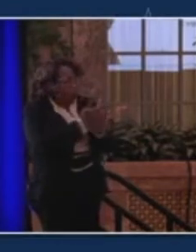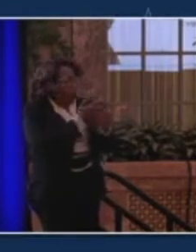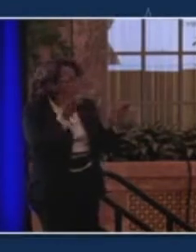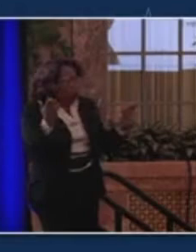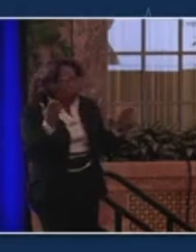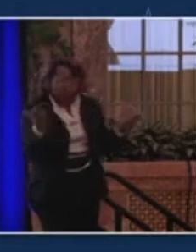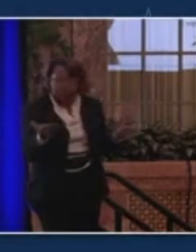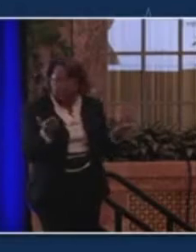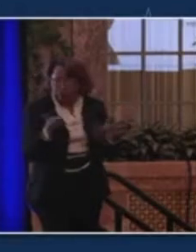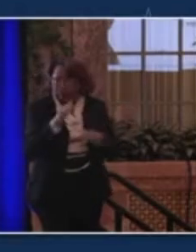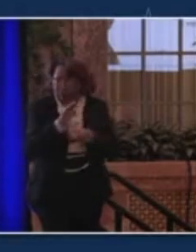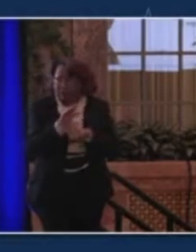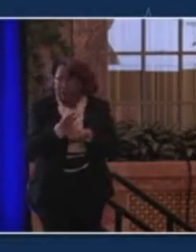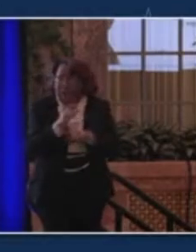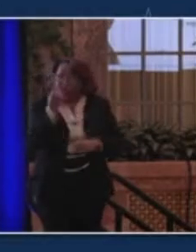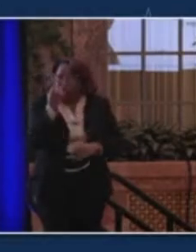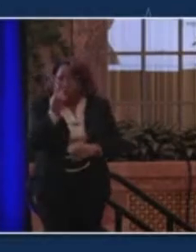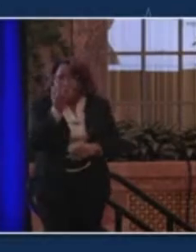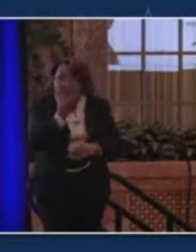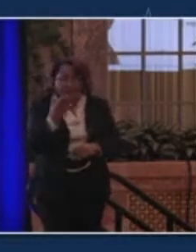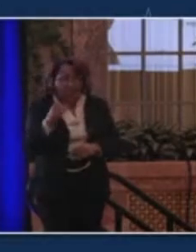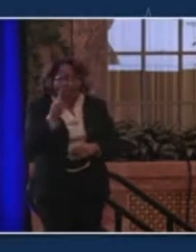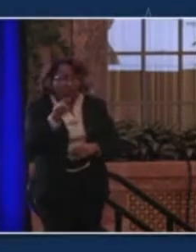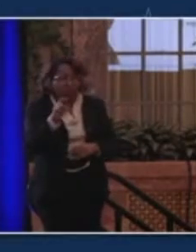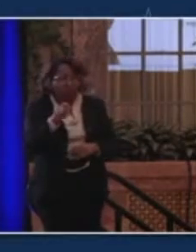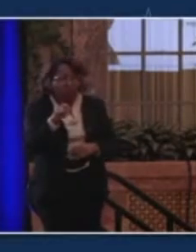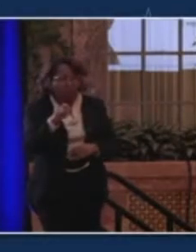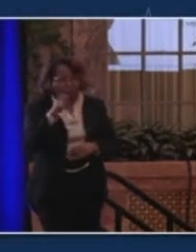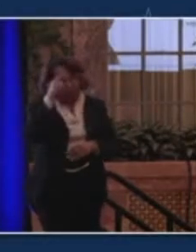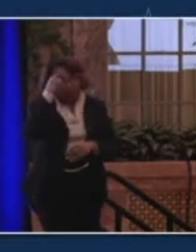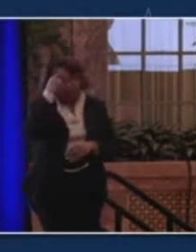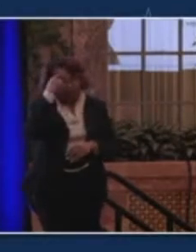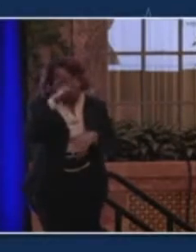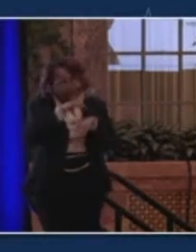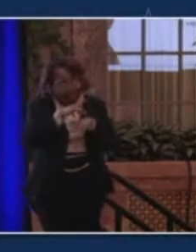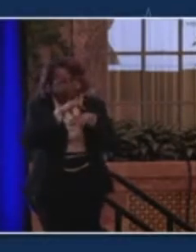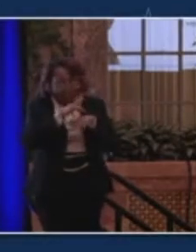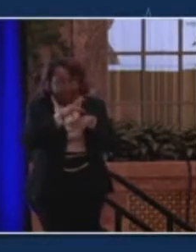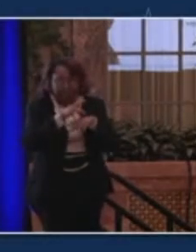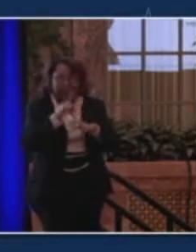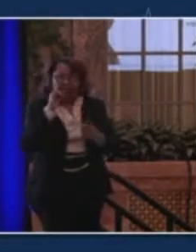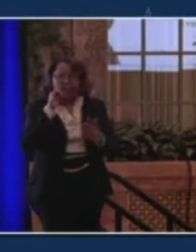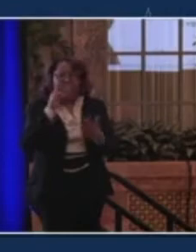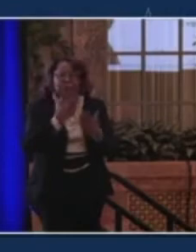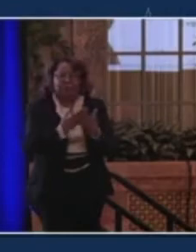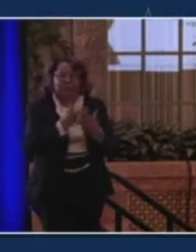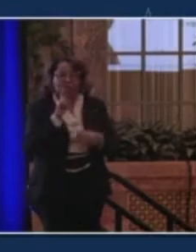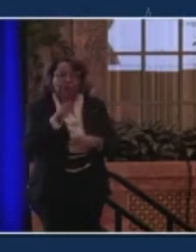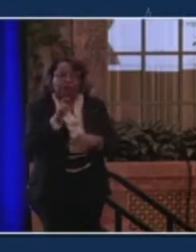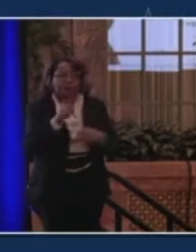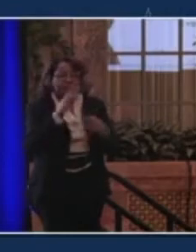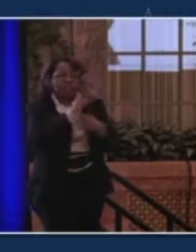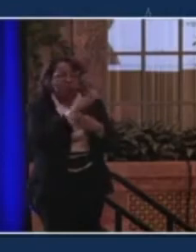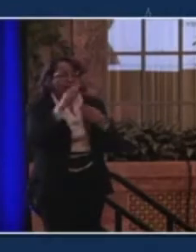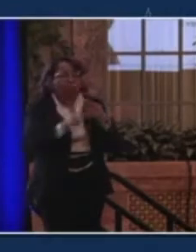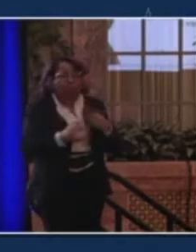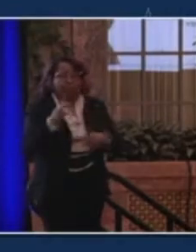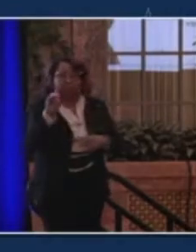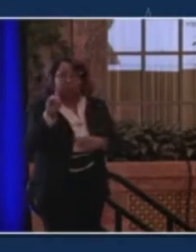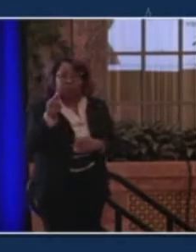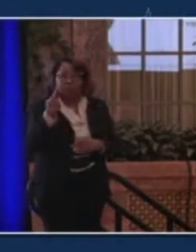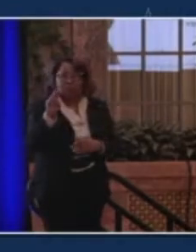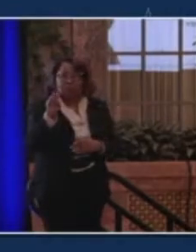evening, the one thing that should be on your mind is the fact that we need to complete DuSable